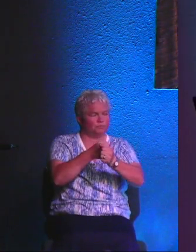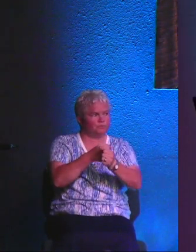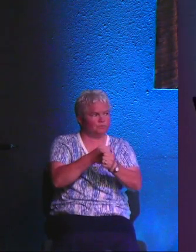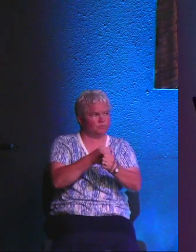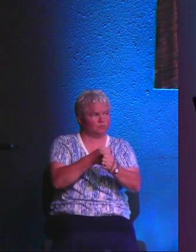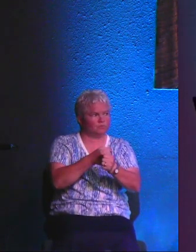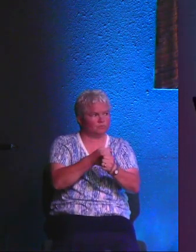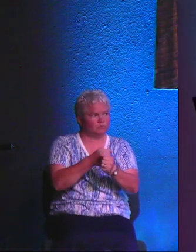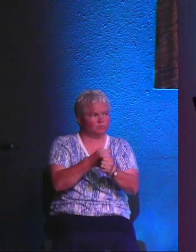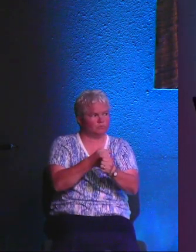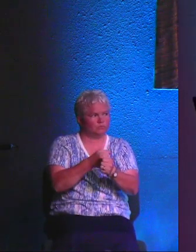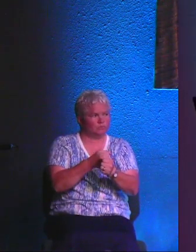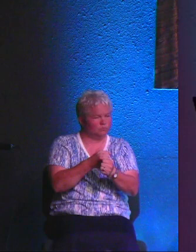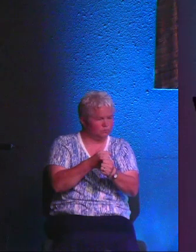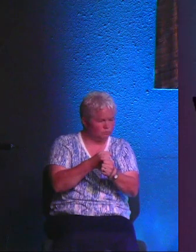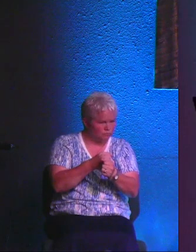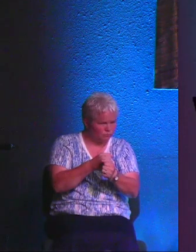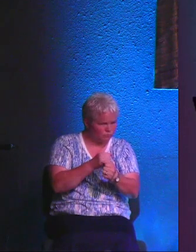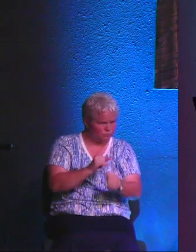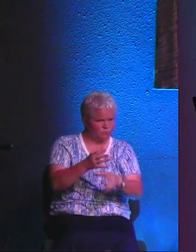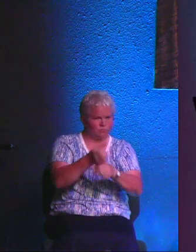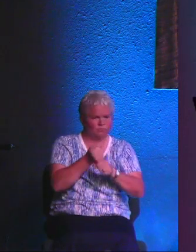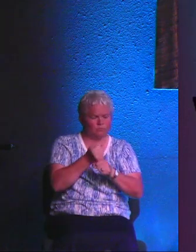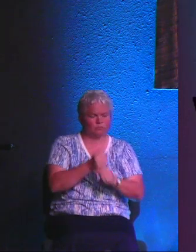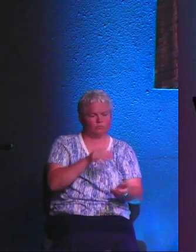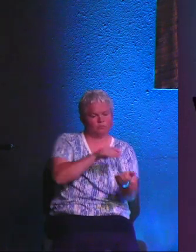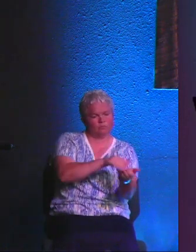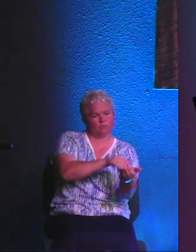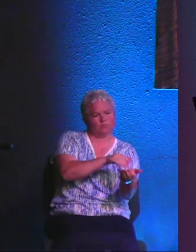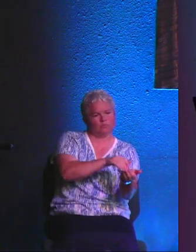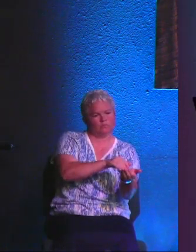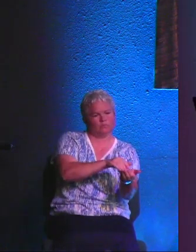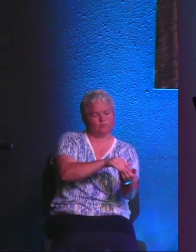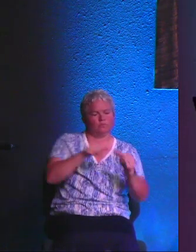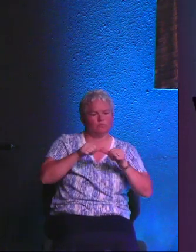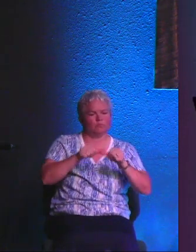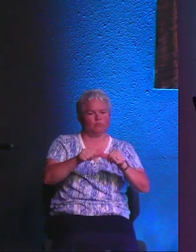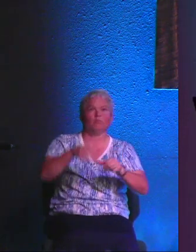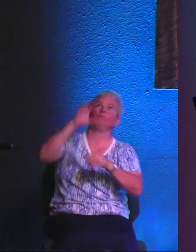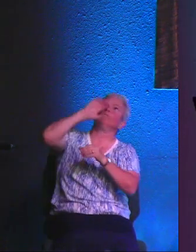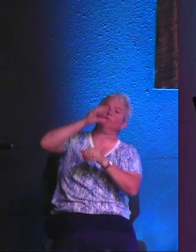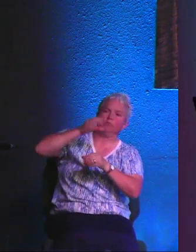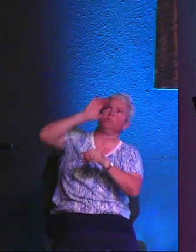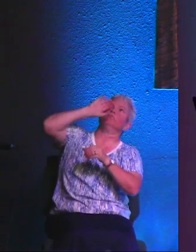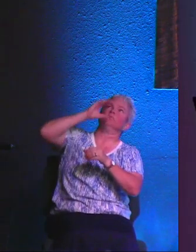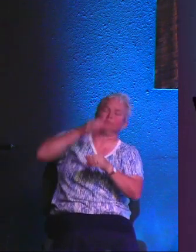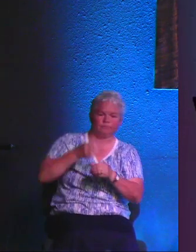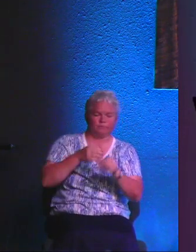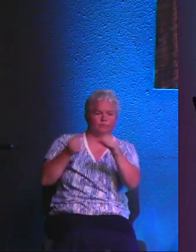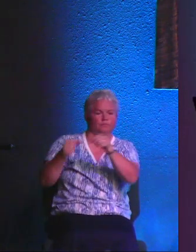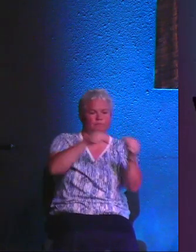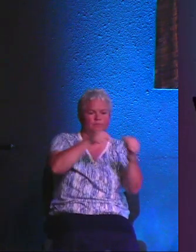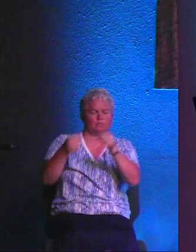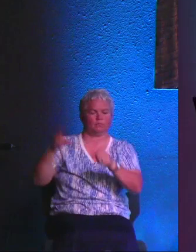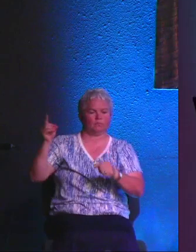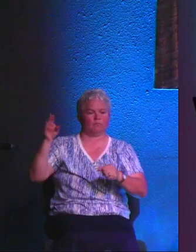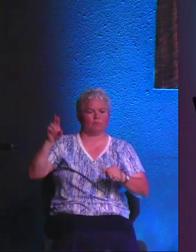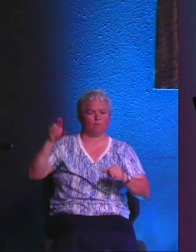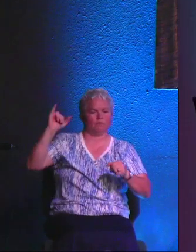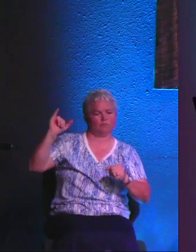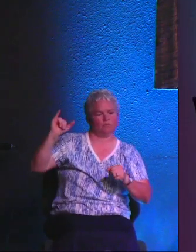man. After I got out of the hospital, I continued drinking, got another vehicle, and another